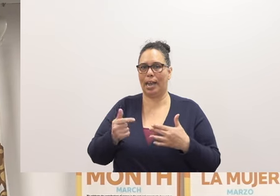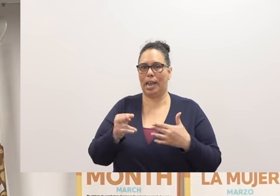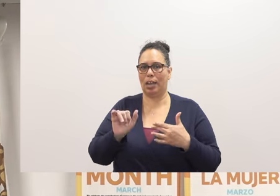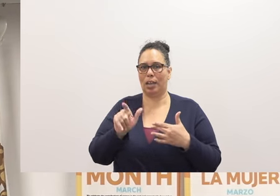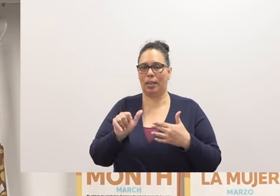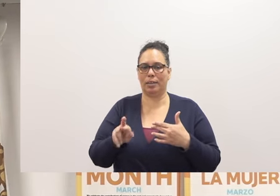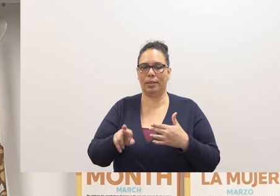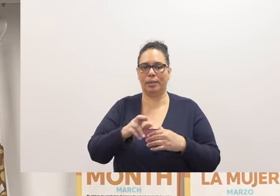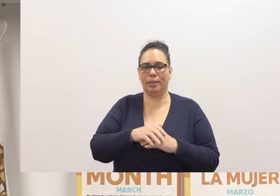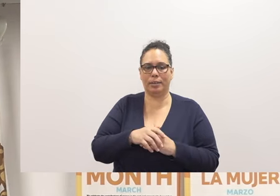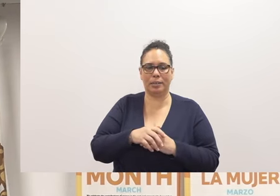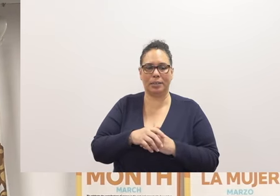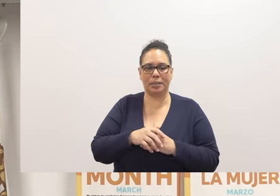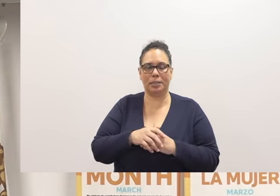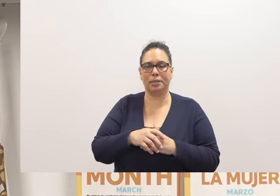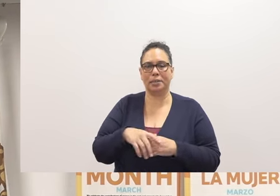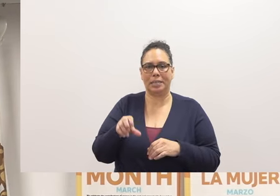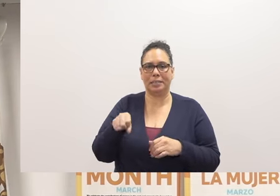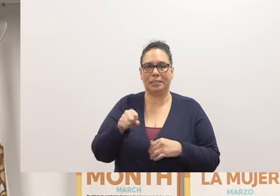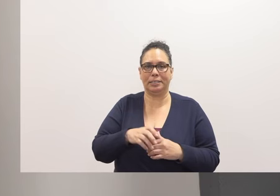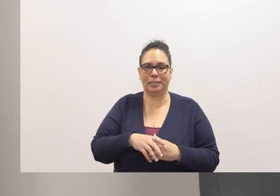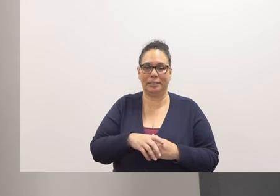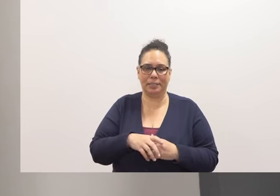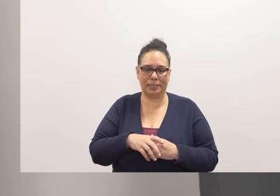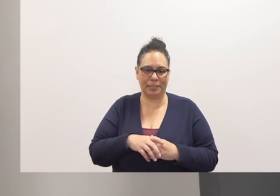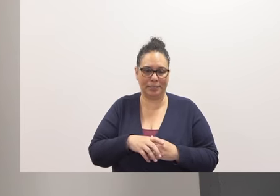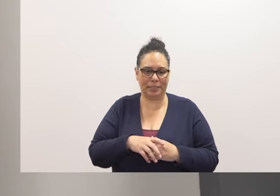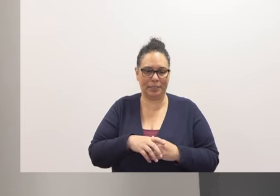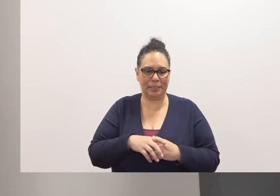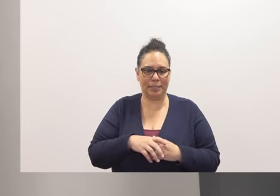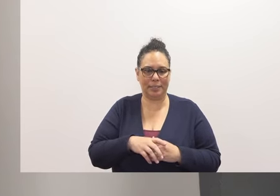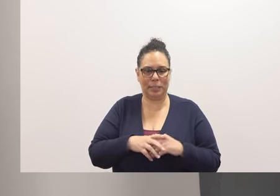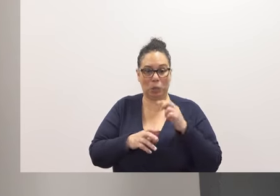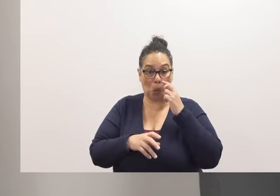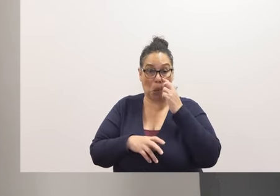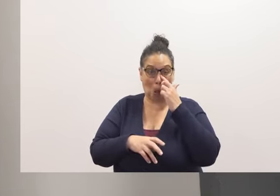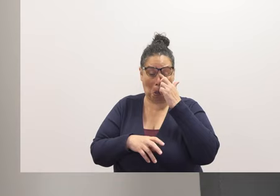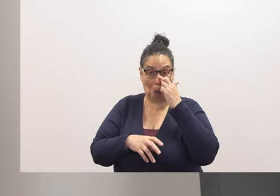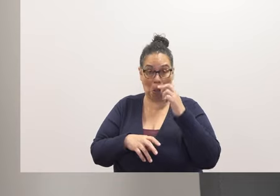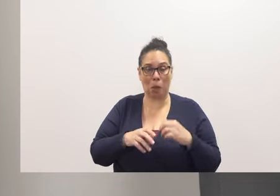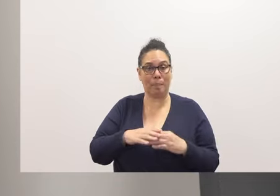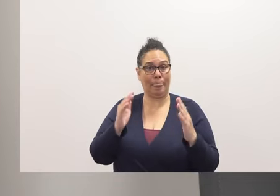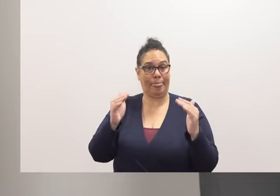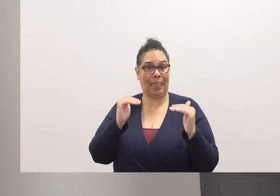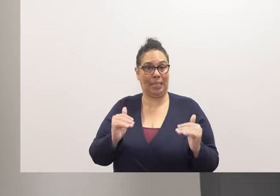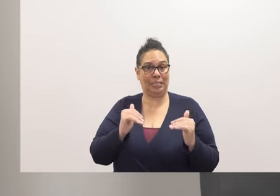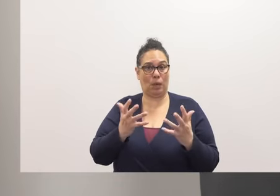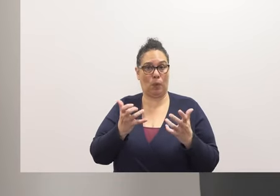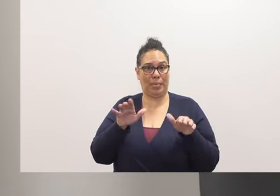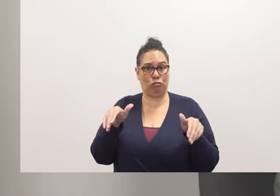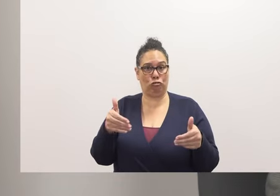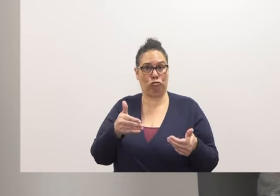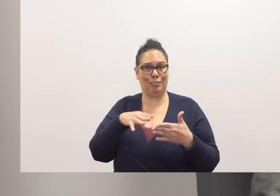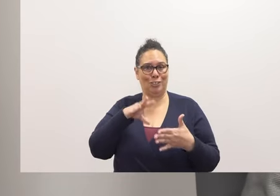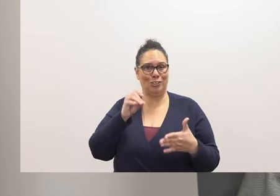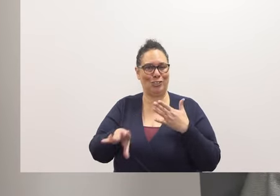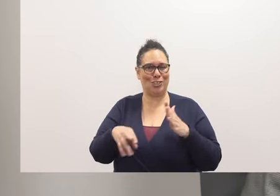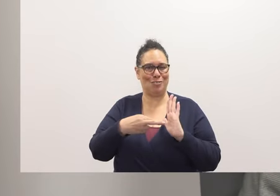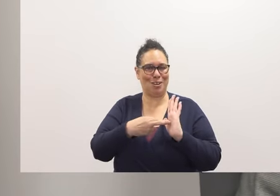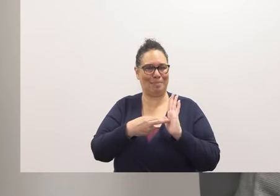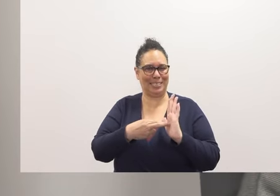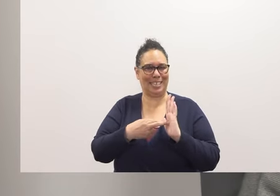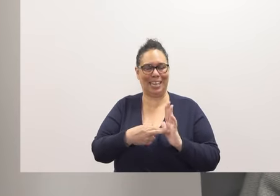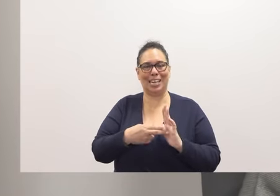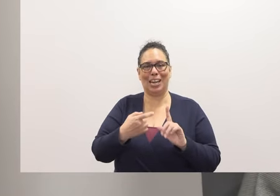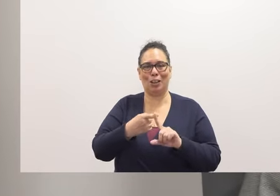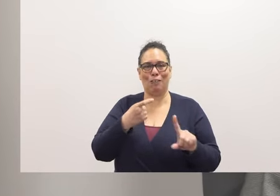passes 4-0. Thank you. Next, I'd like to introduce our student representative